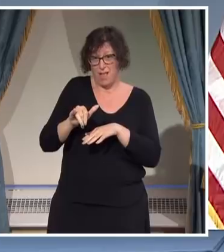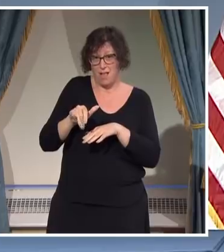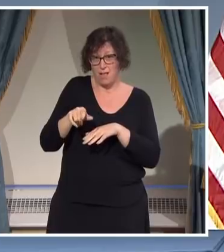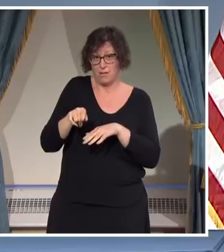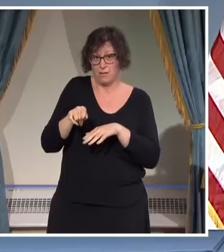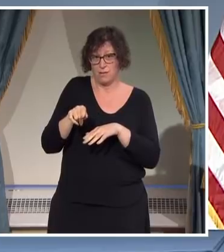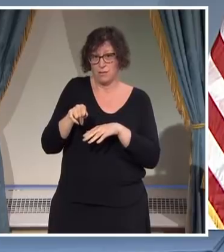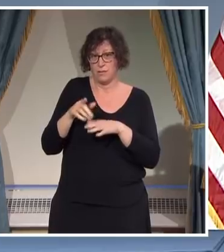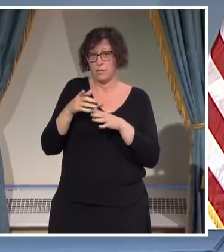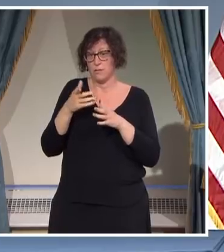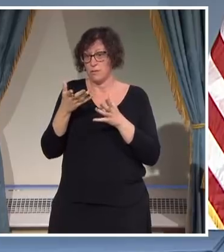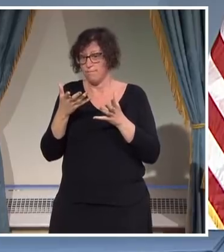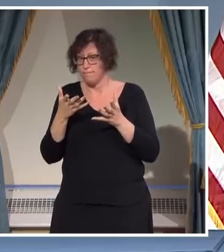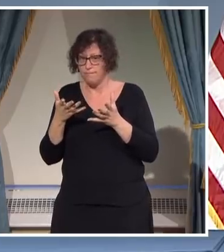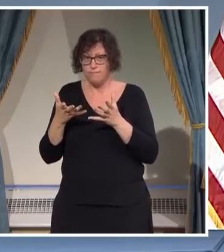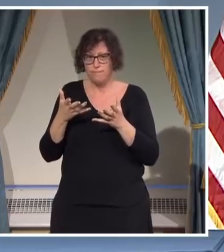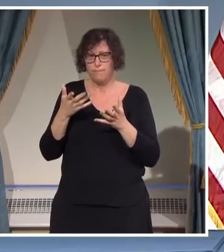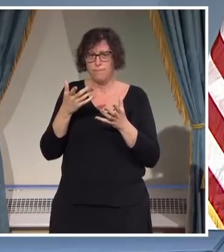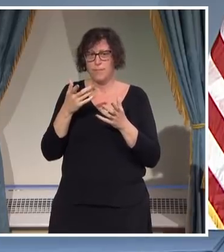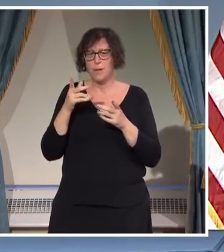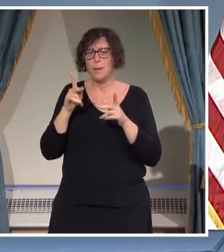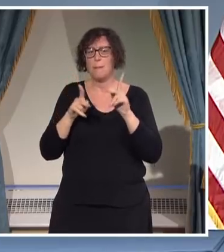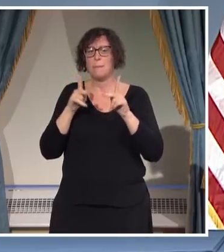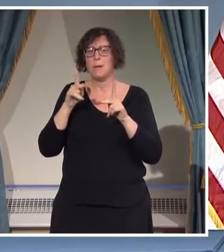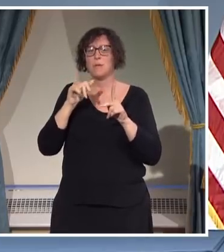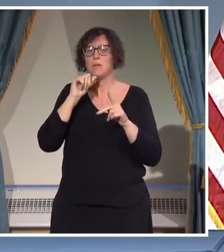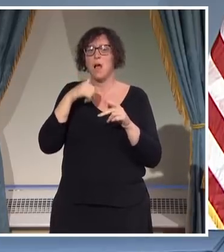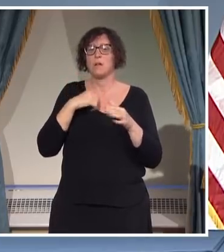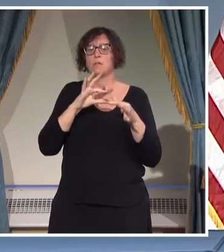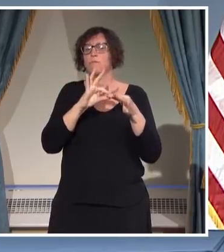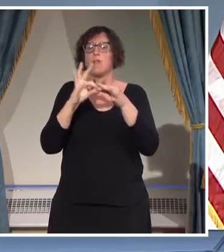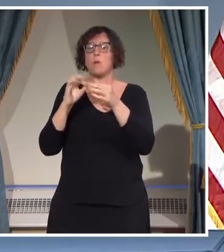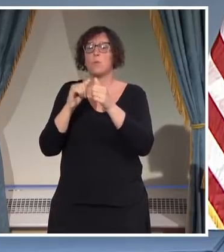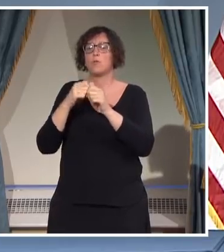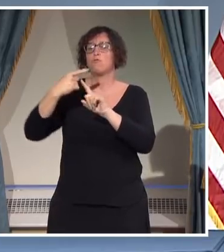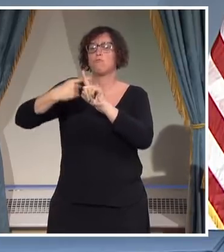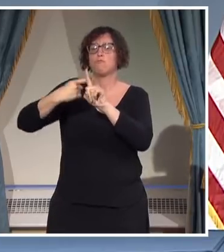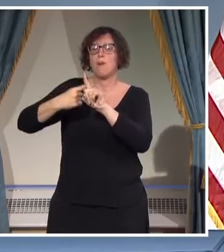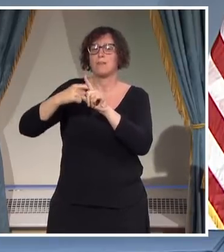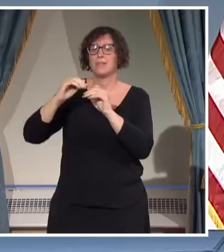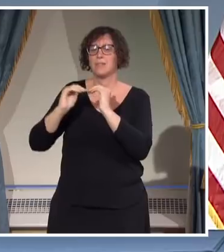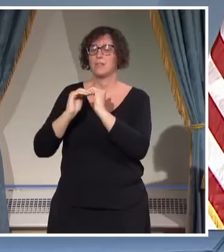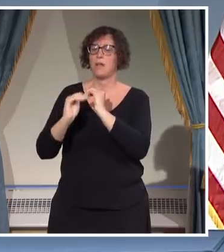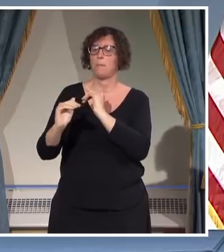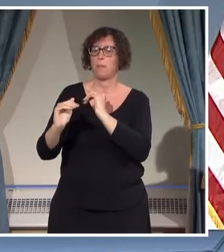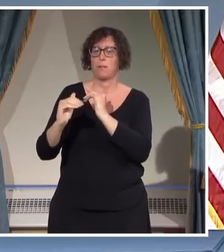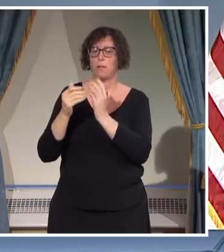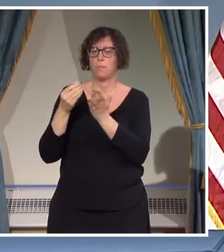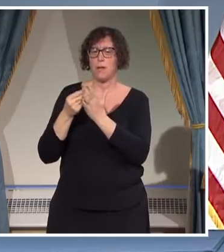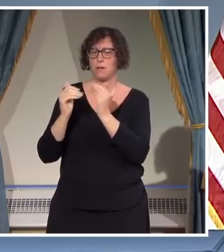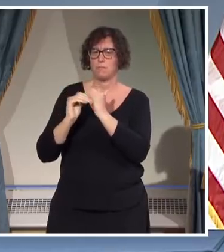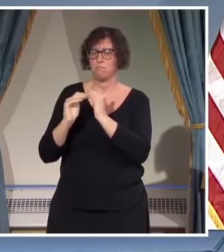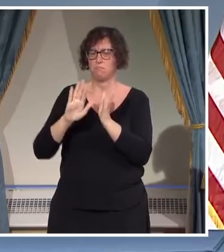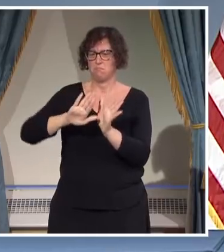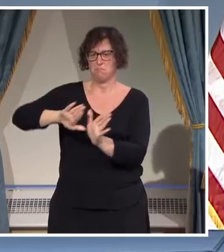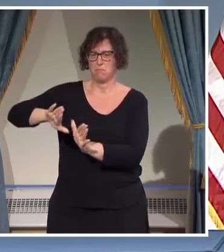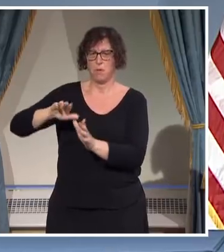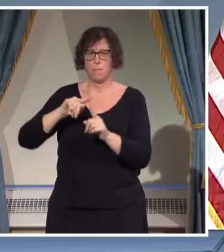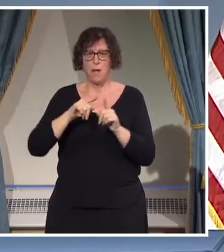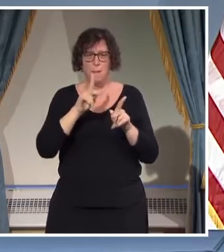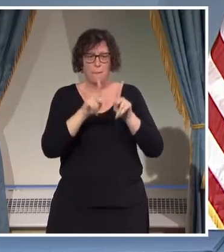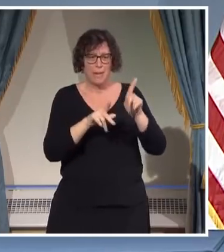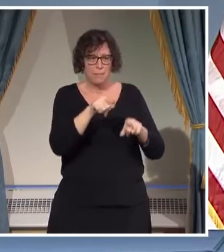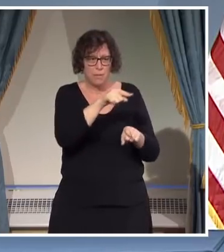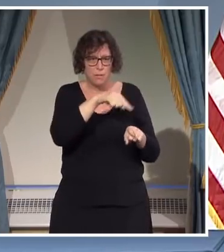covered by rent stabilization. Look, I think at this point, we know for all intents and purposes, evictions are